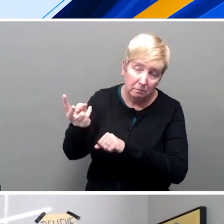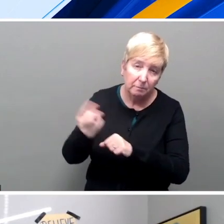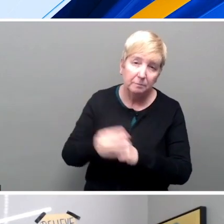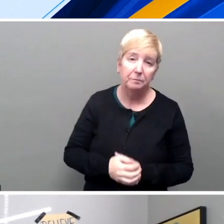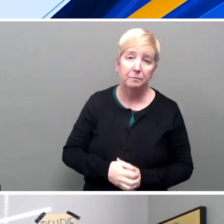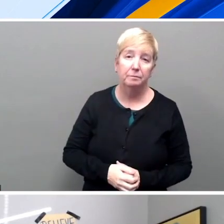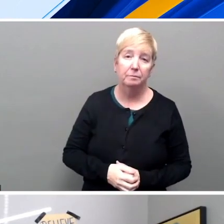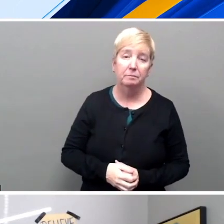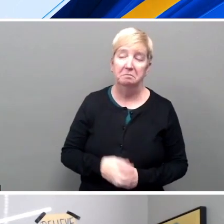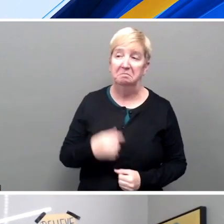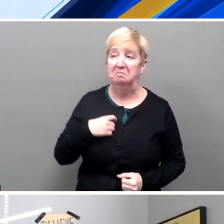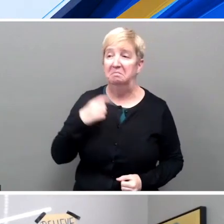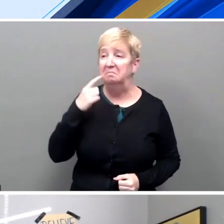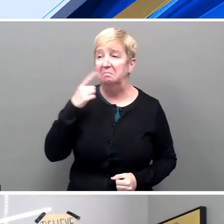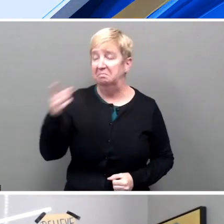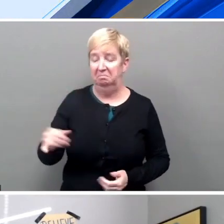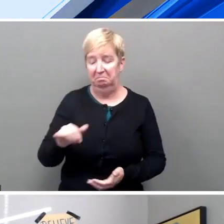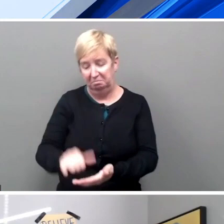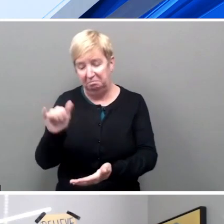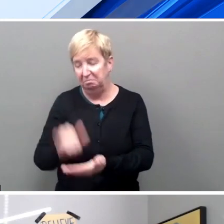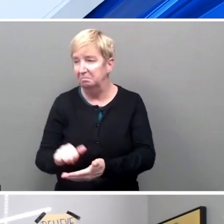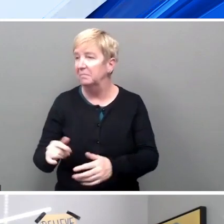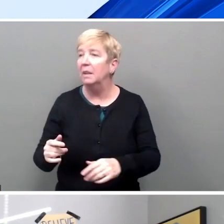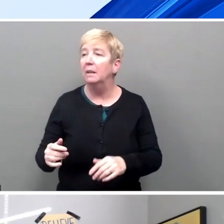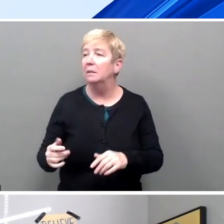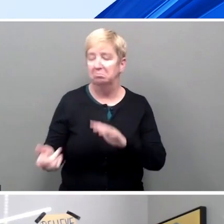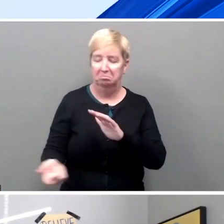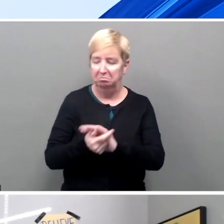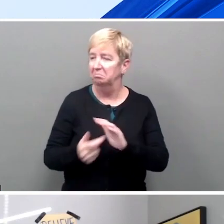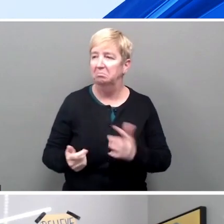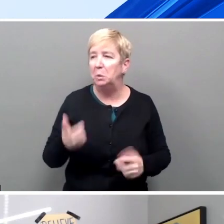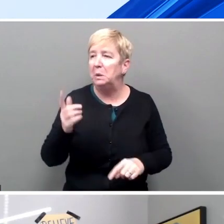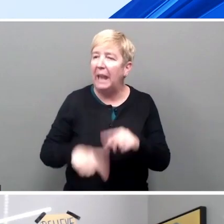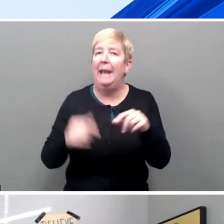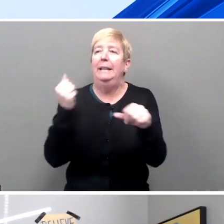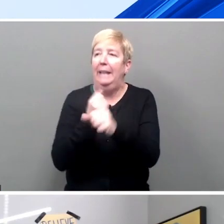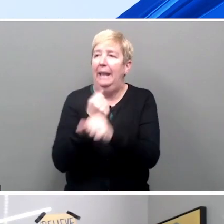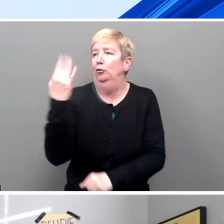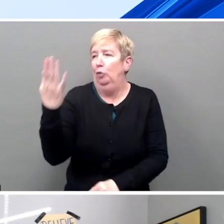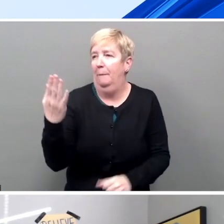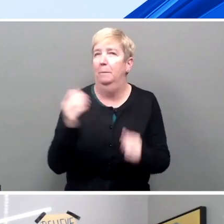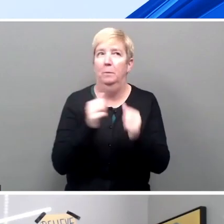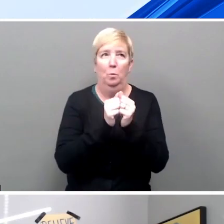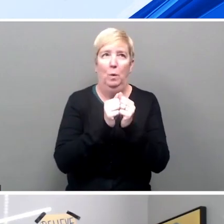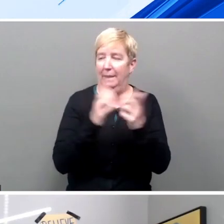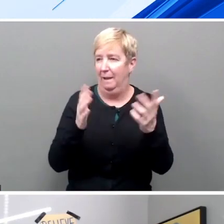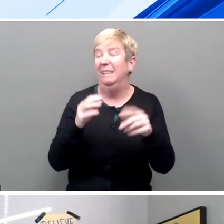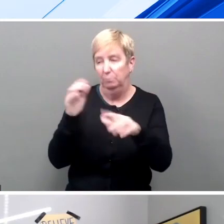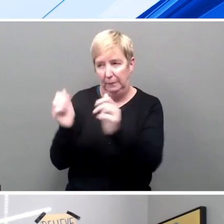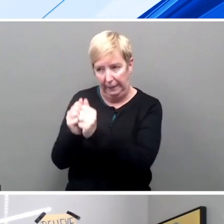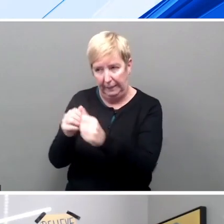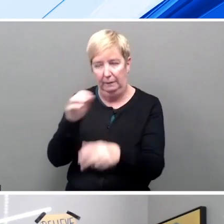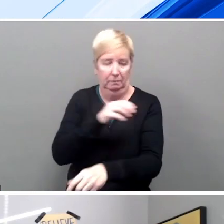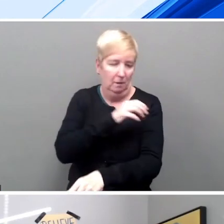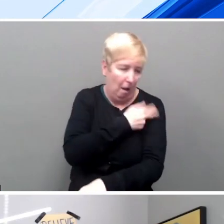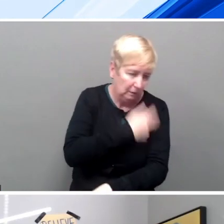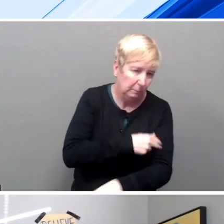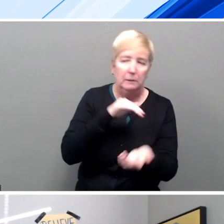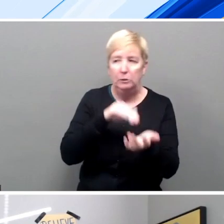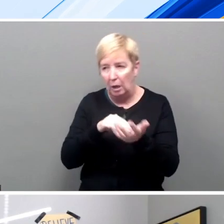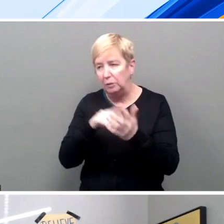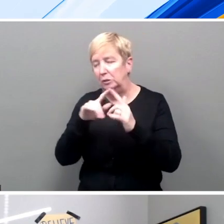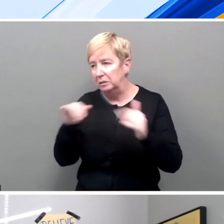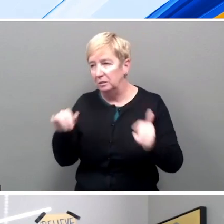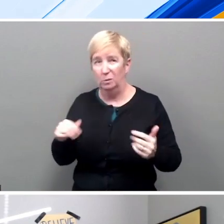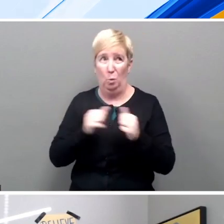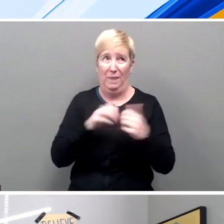get a job in healthcare without completing your COVID vaccine, series in the first couple of months. All of the three of us who've ever worked for a